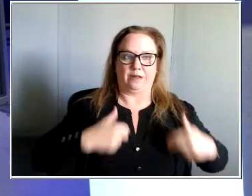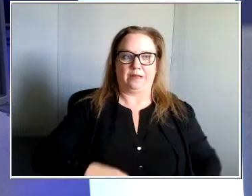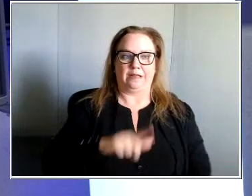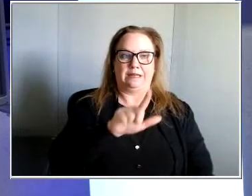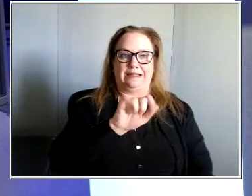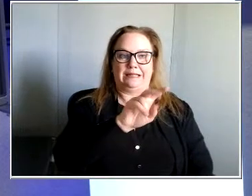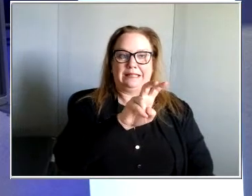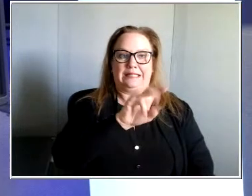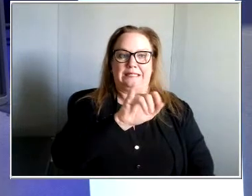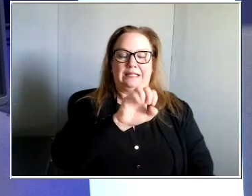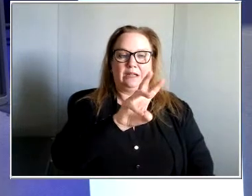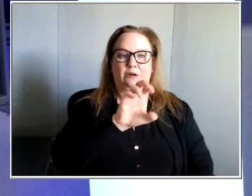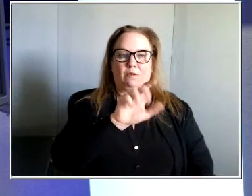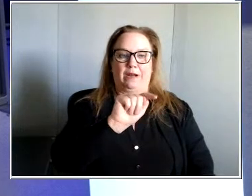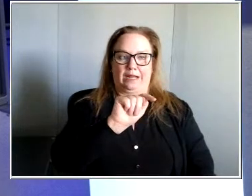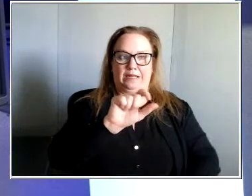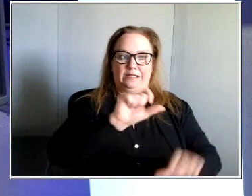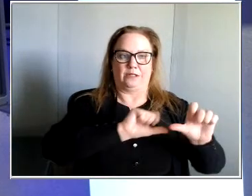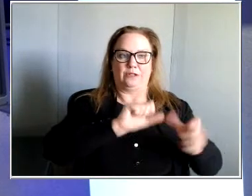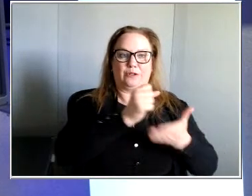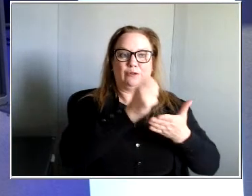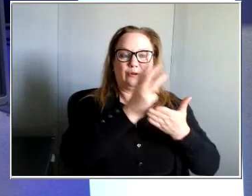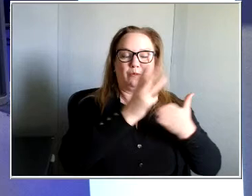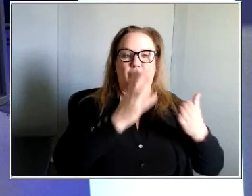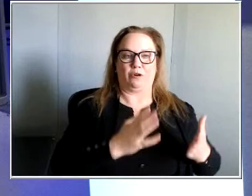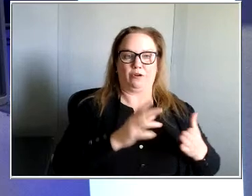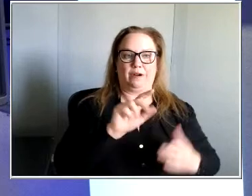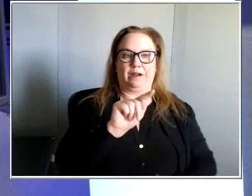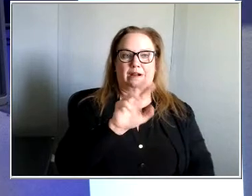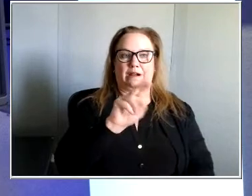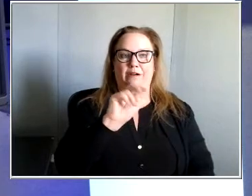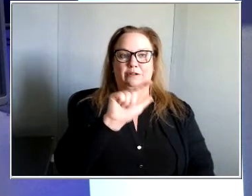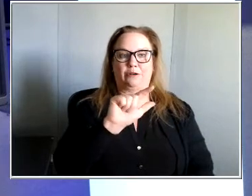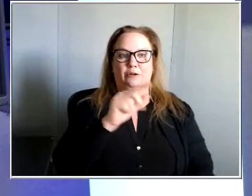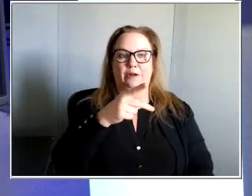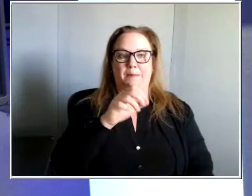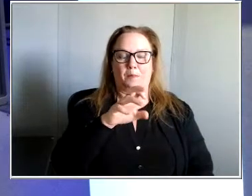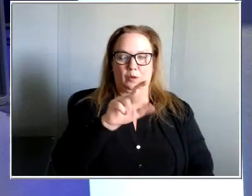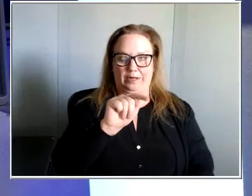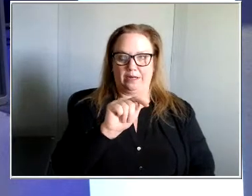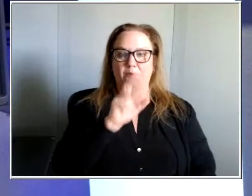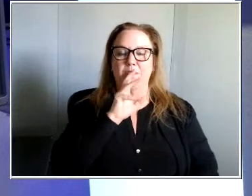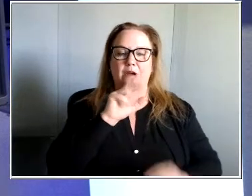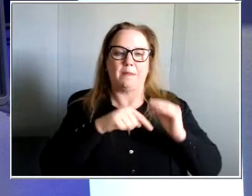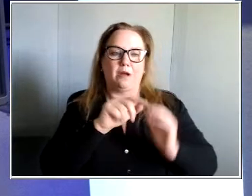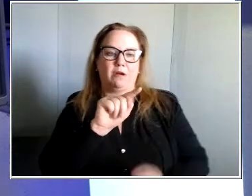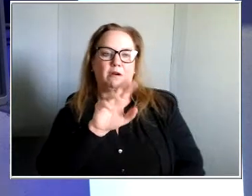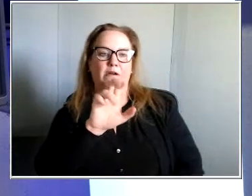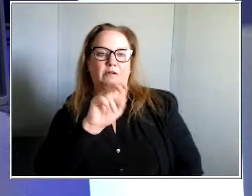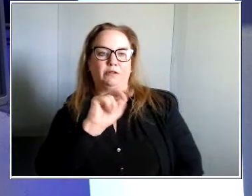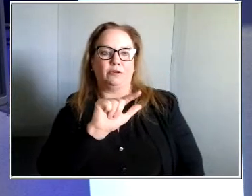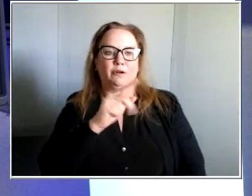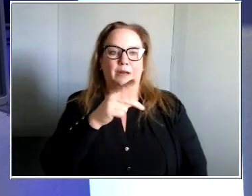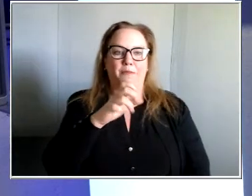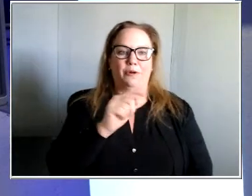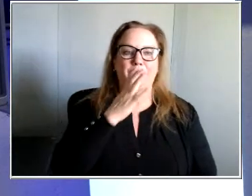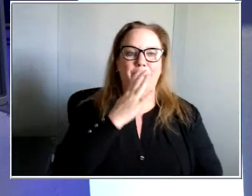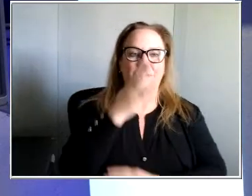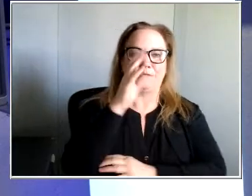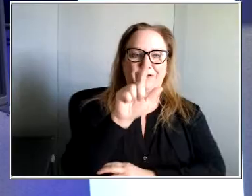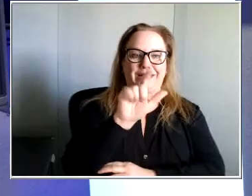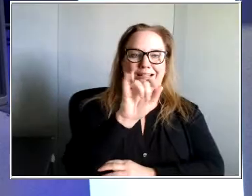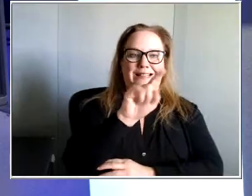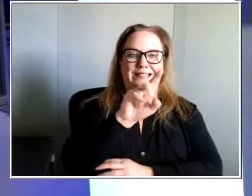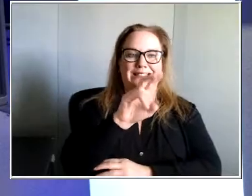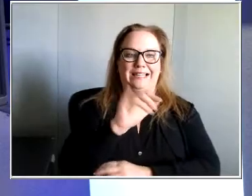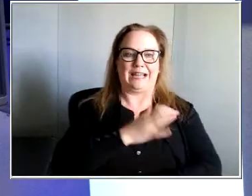social worker and a program director at Turning Point. We're going to talk about what Turning Point does in just a moment. Good morning, Lizzie. Good to have you here on the program.